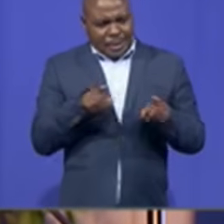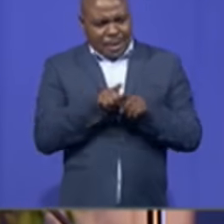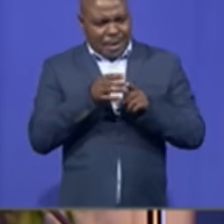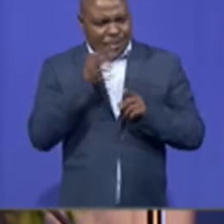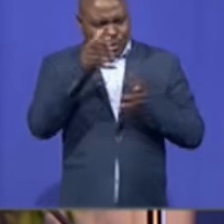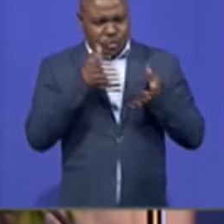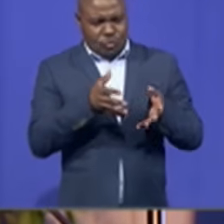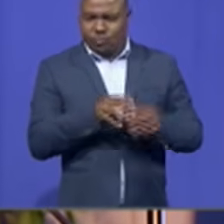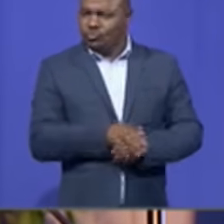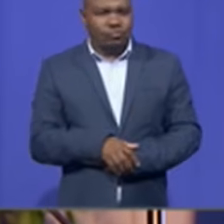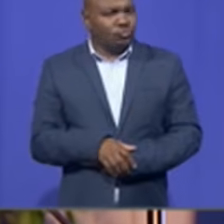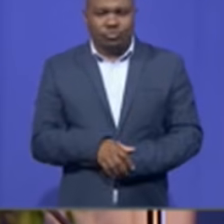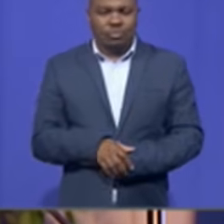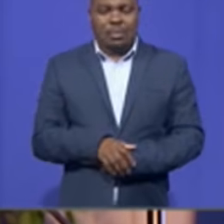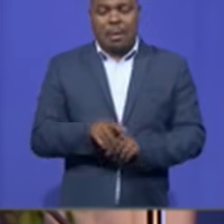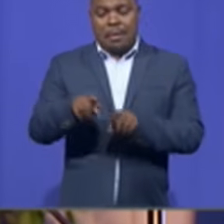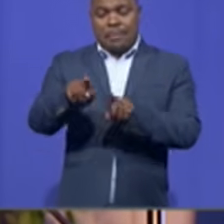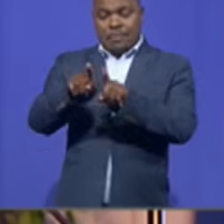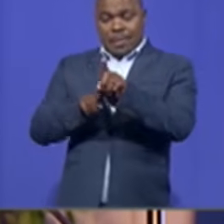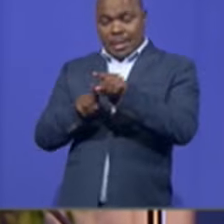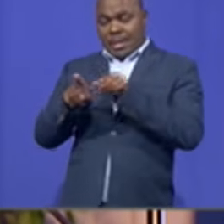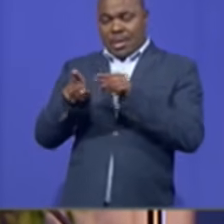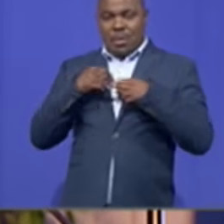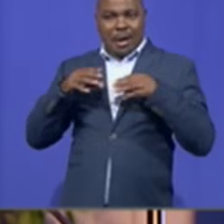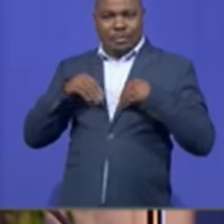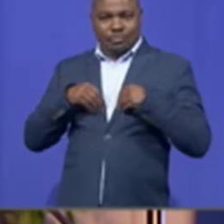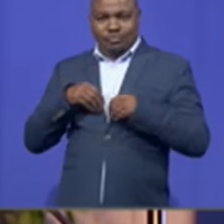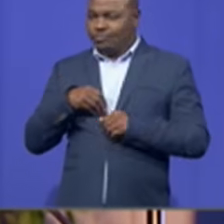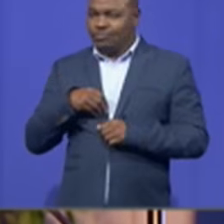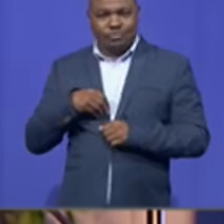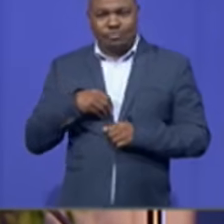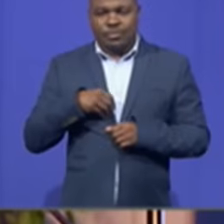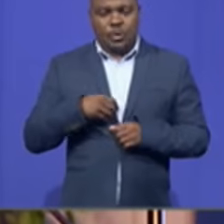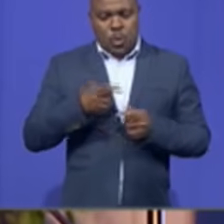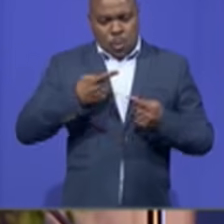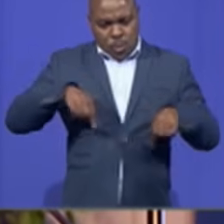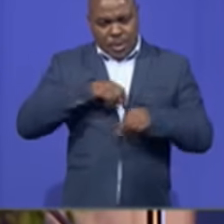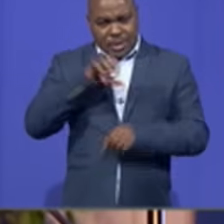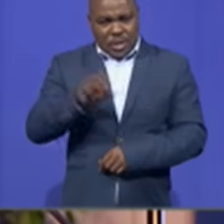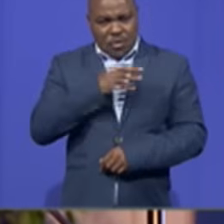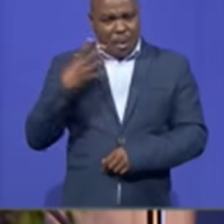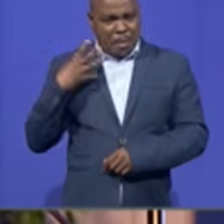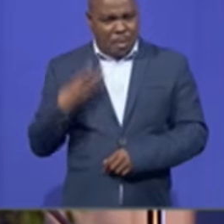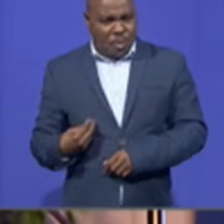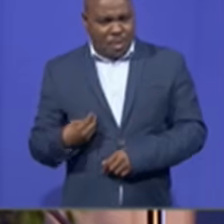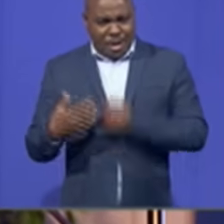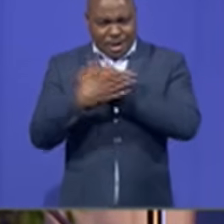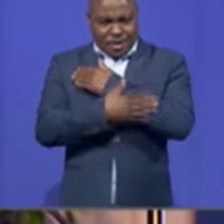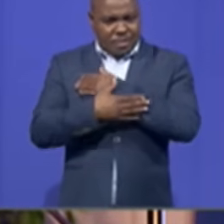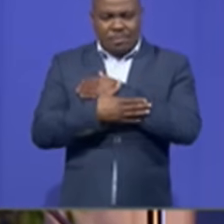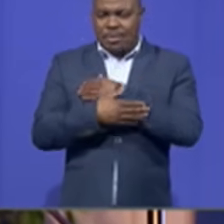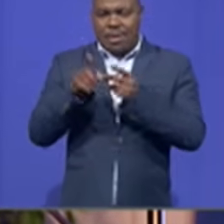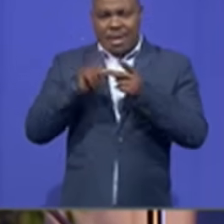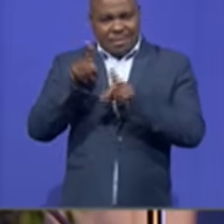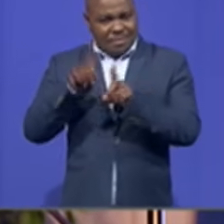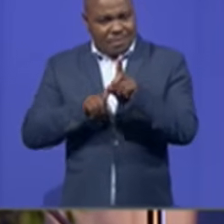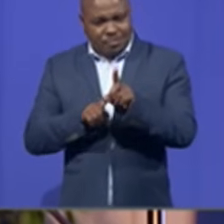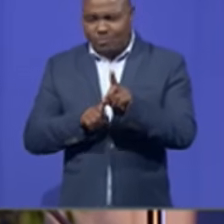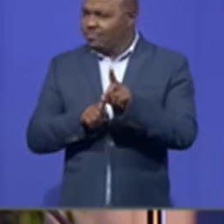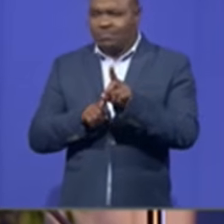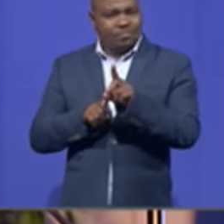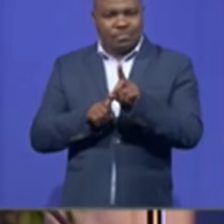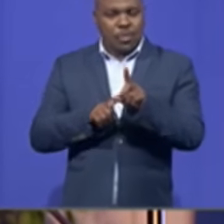future. Failure is not our destiny. We are not a poor country. We are not a failing country. We